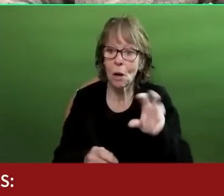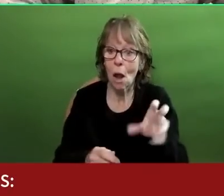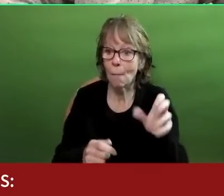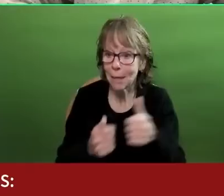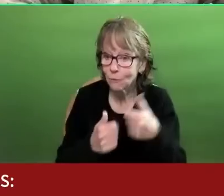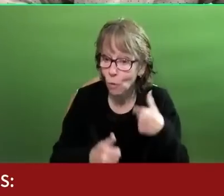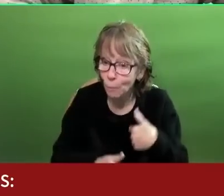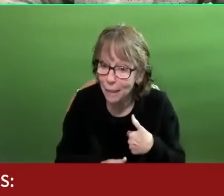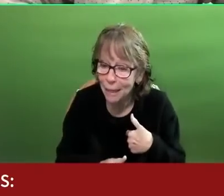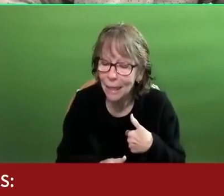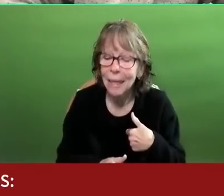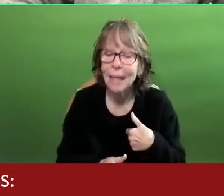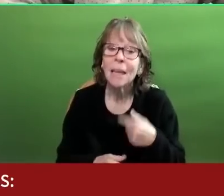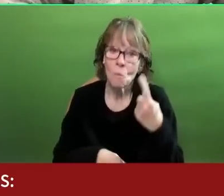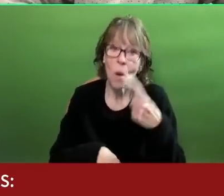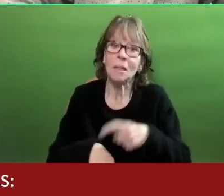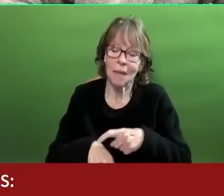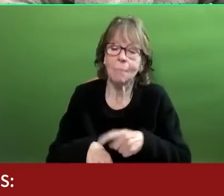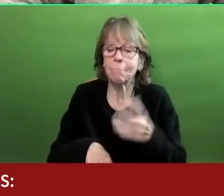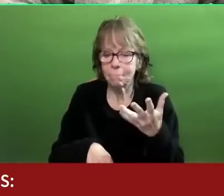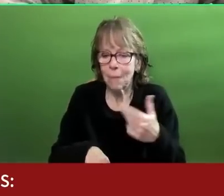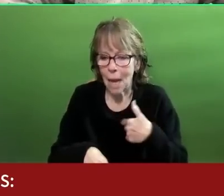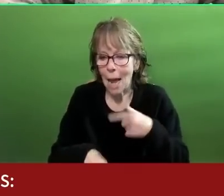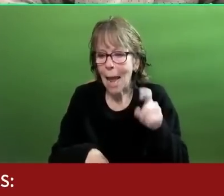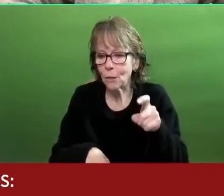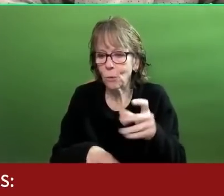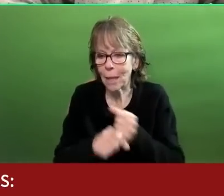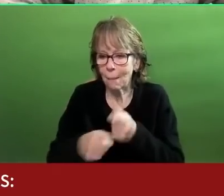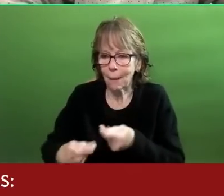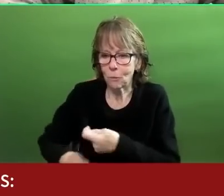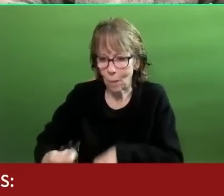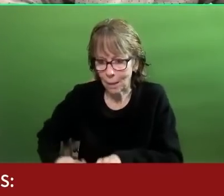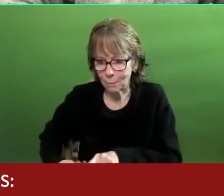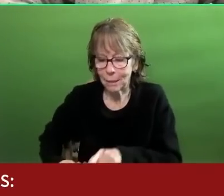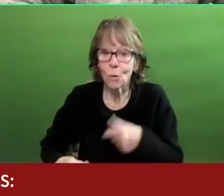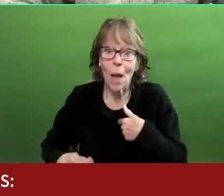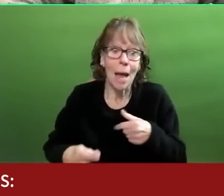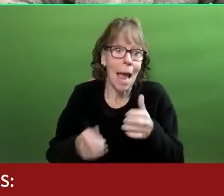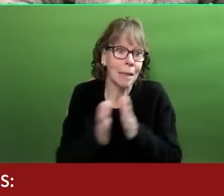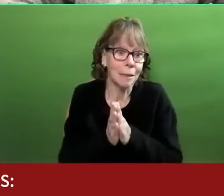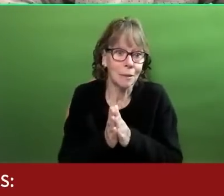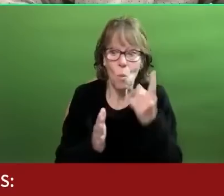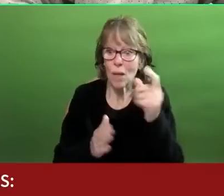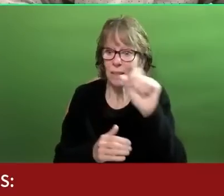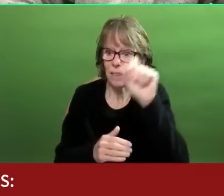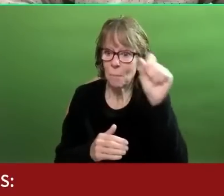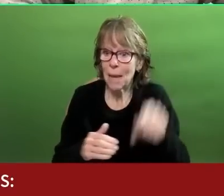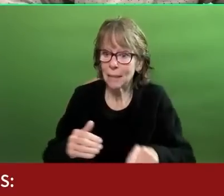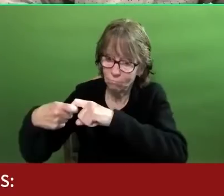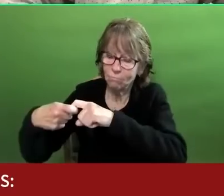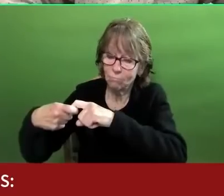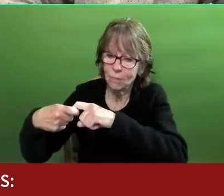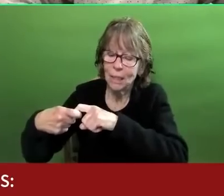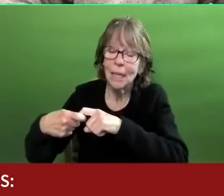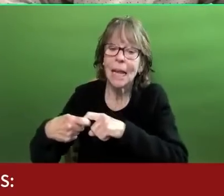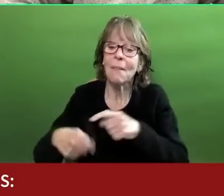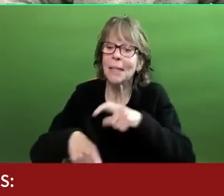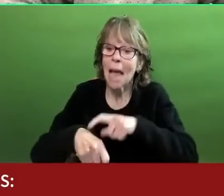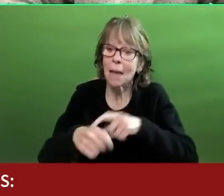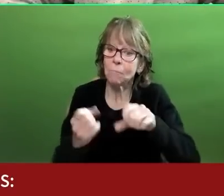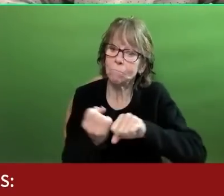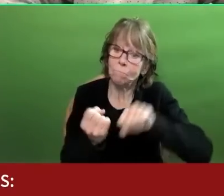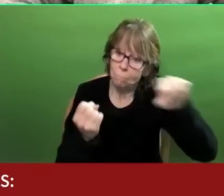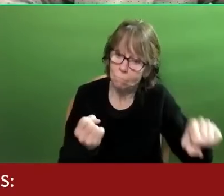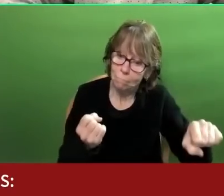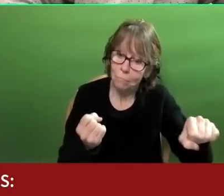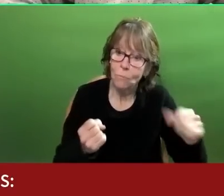I contacted the chair of my department to request a semester off and to get an extension on the timeline because I was